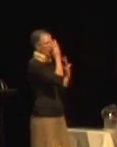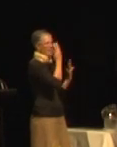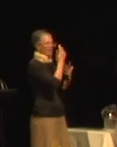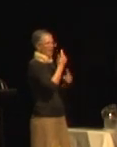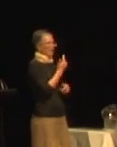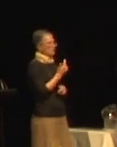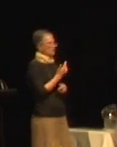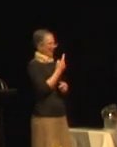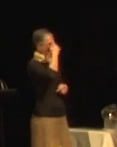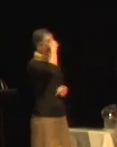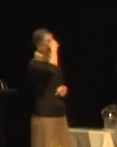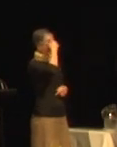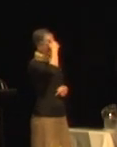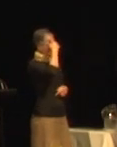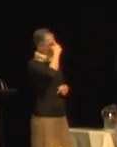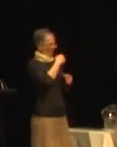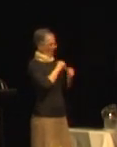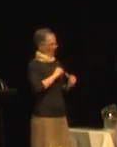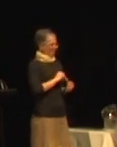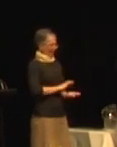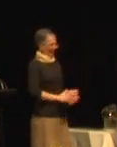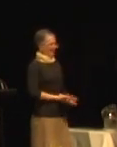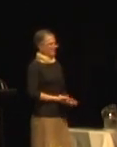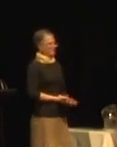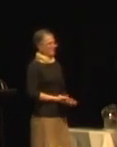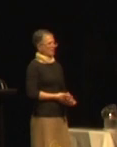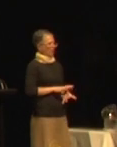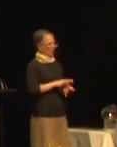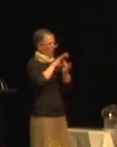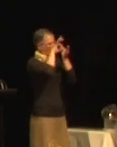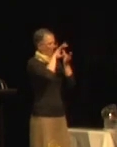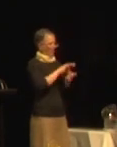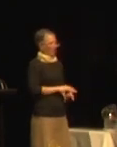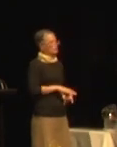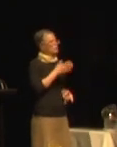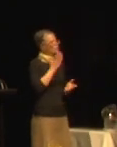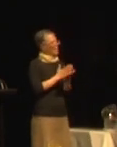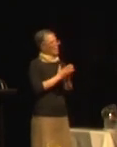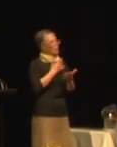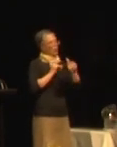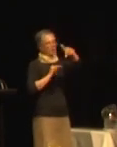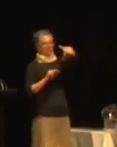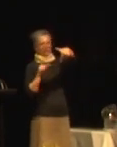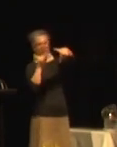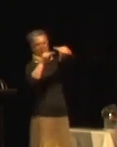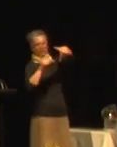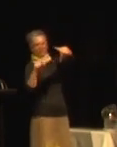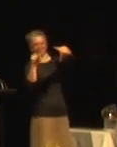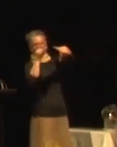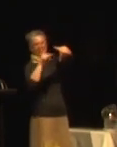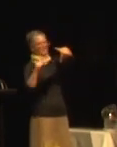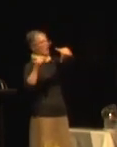is about providing an infrastructure that moves people towards impactful. Moves people